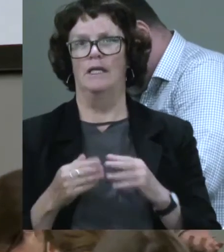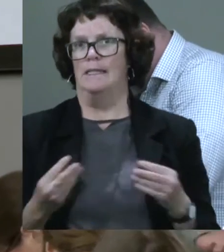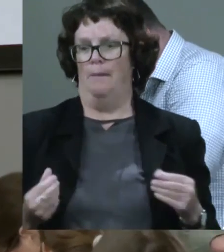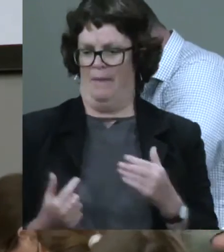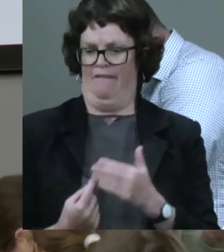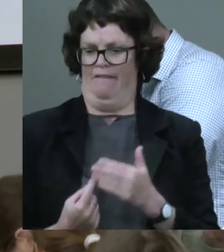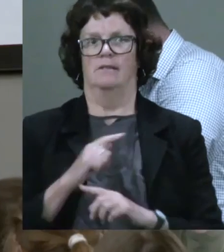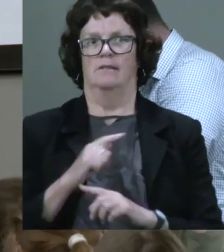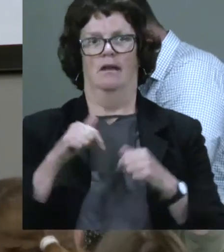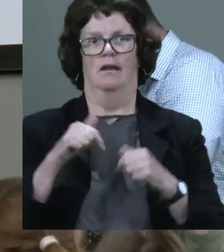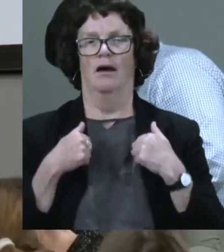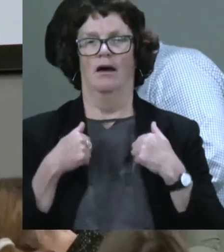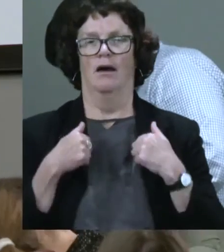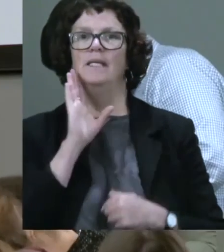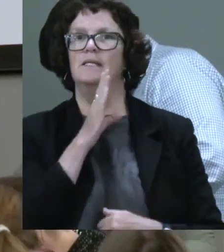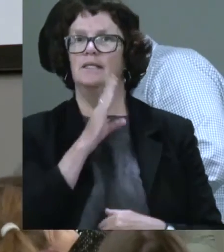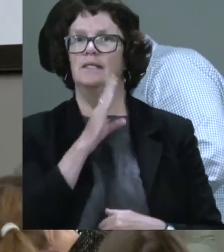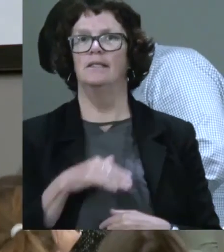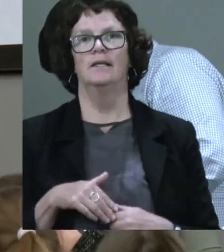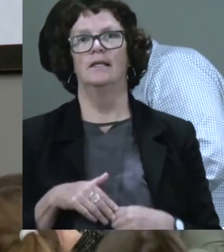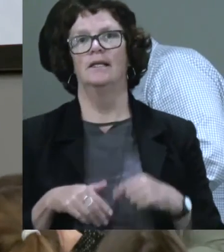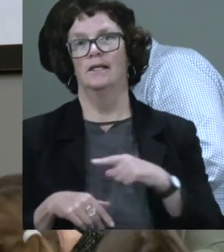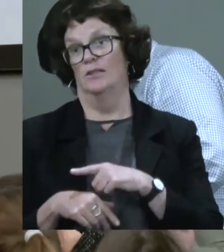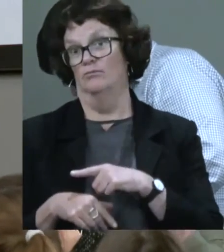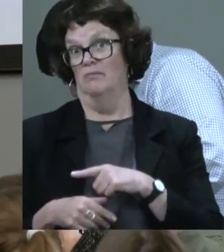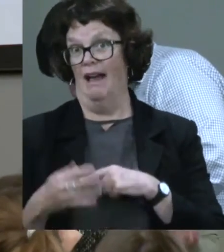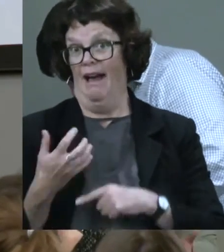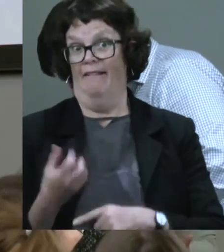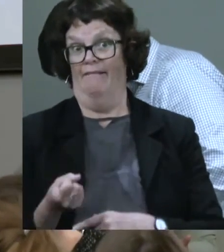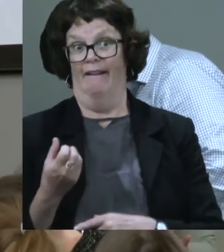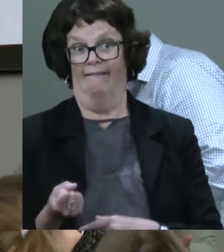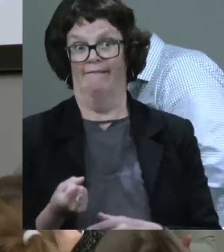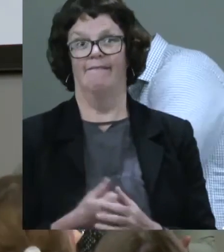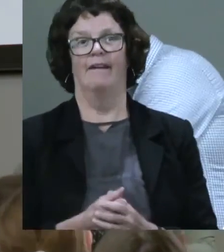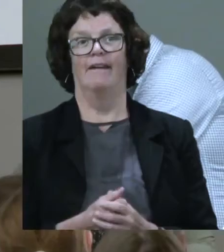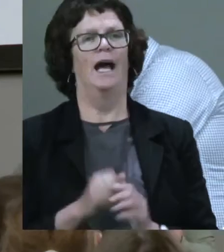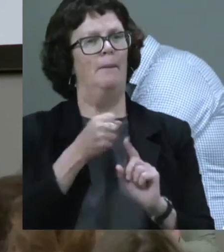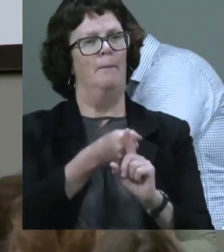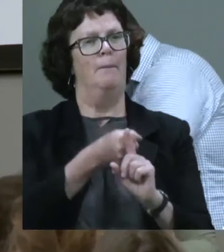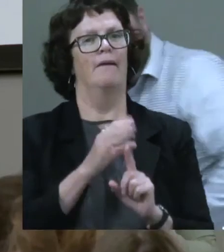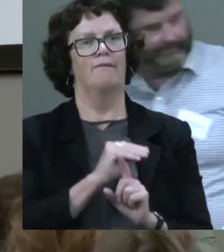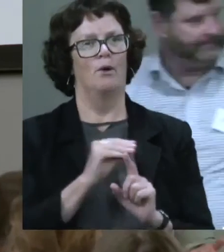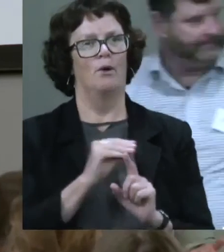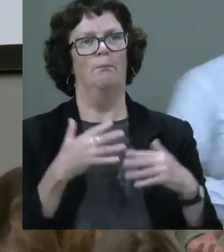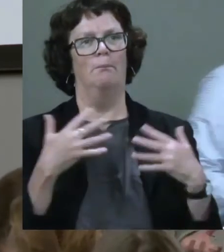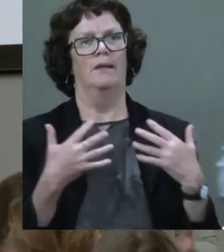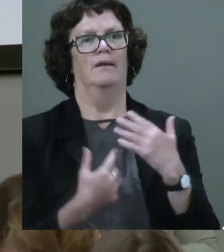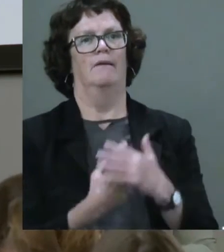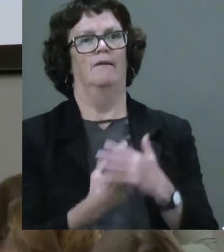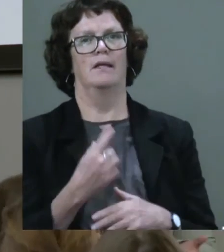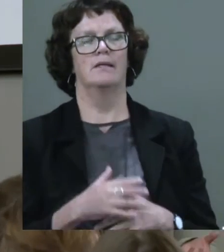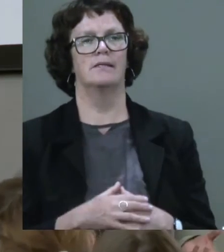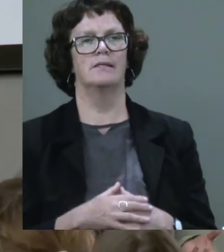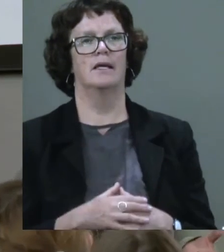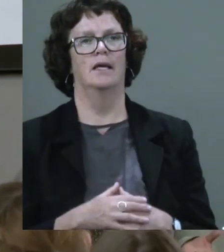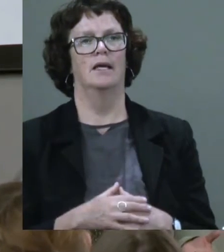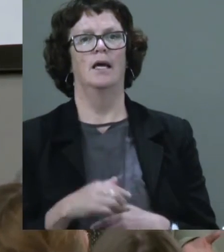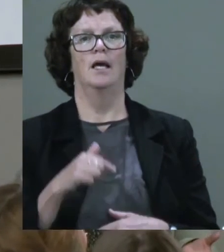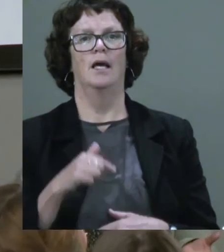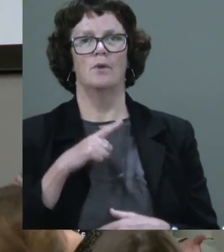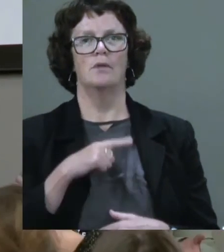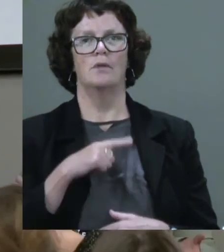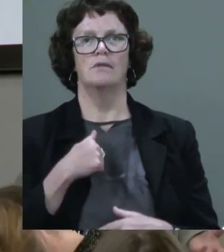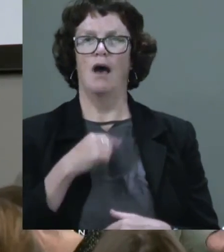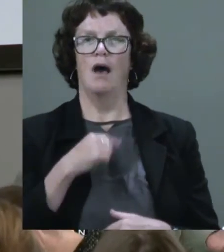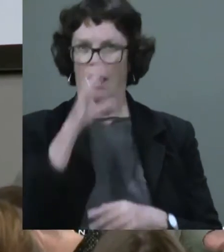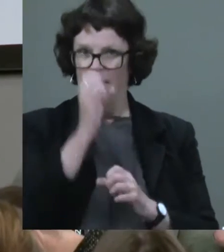I missed and she didn't, and what their impacts were, because I firmly believe that I'm standing on the shoulders of